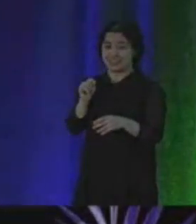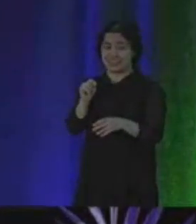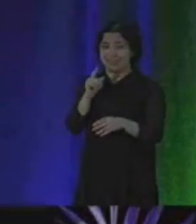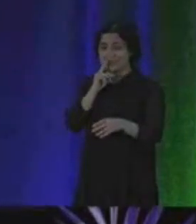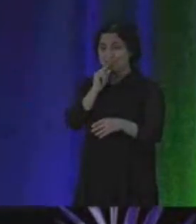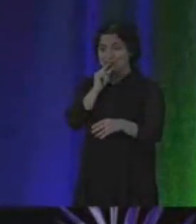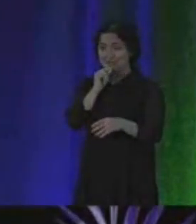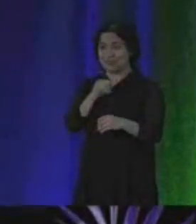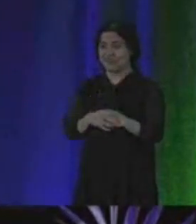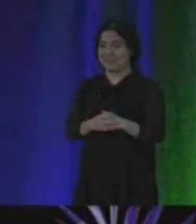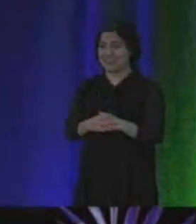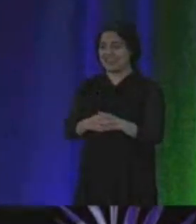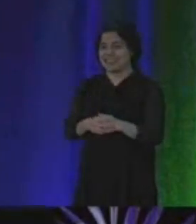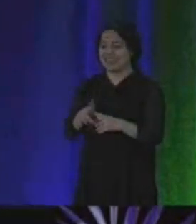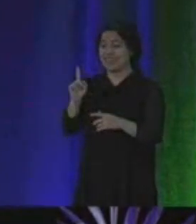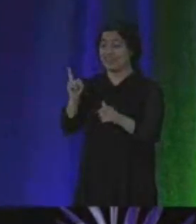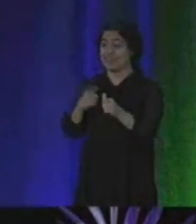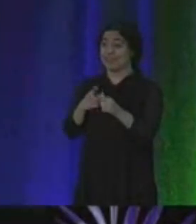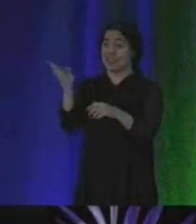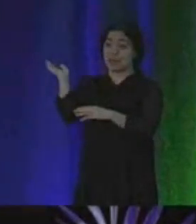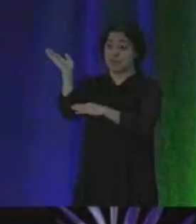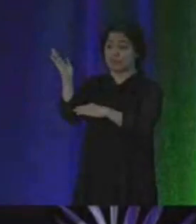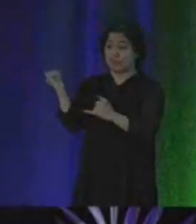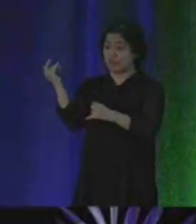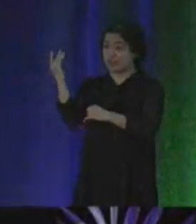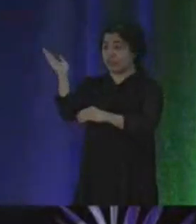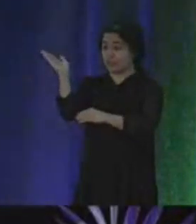So when I first pitched this talk, it was a couple months back, and